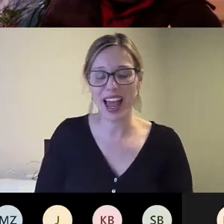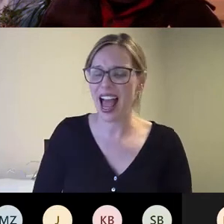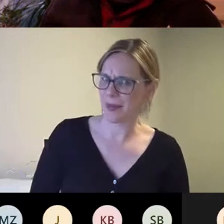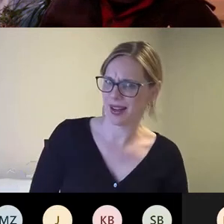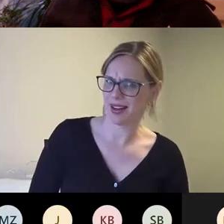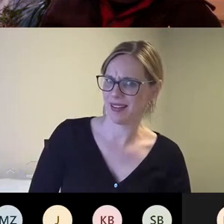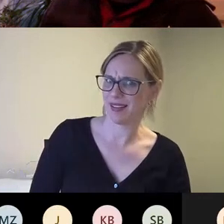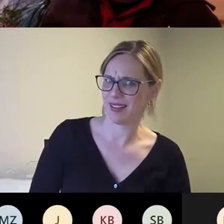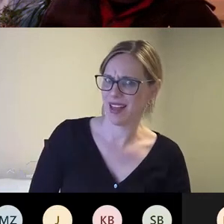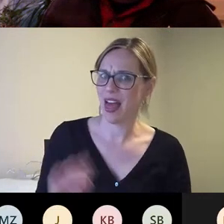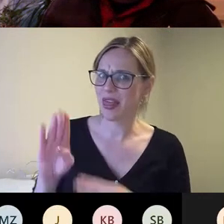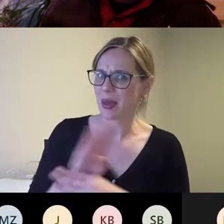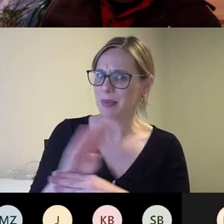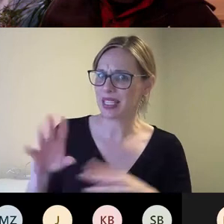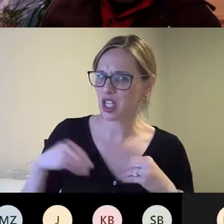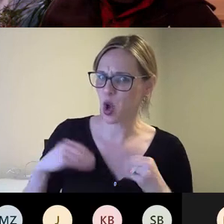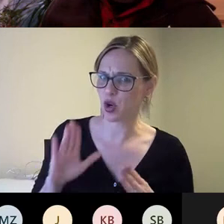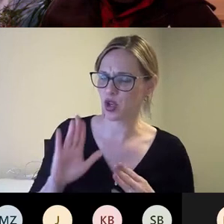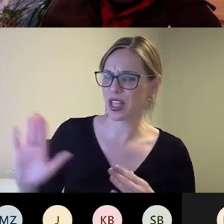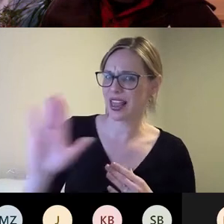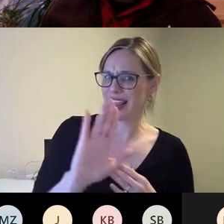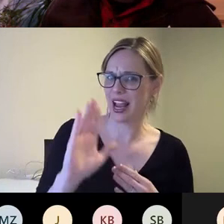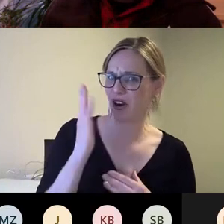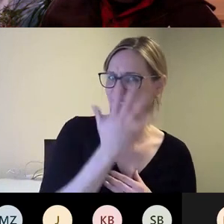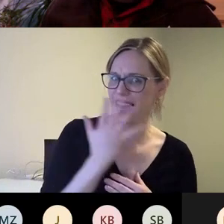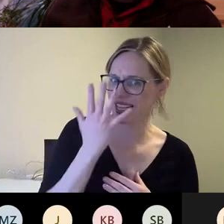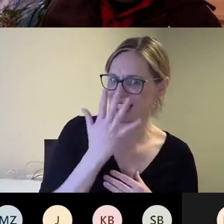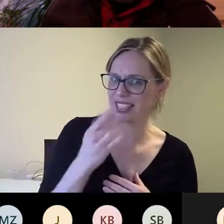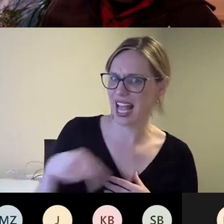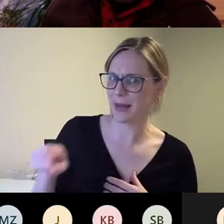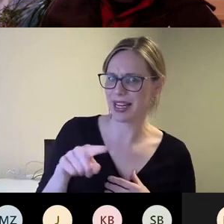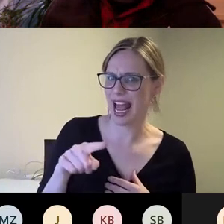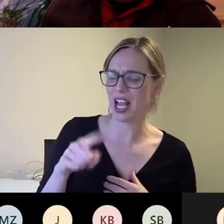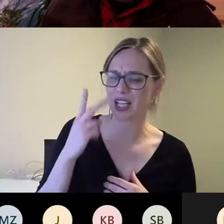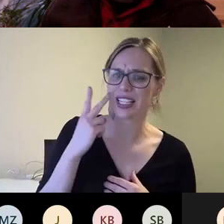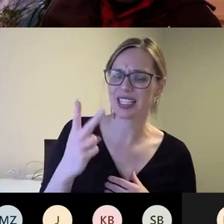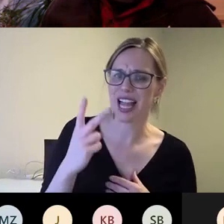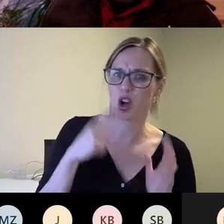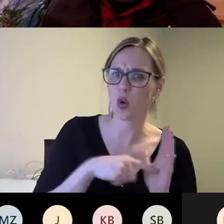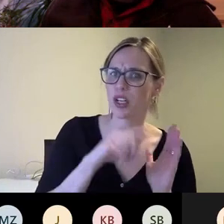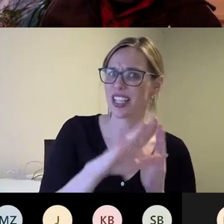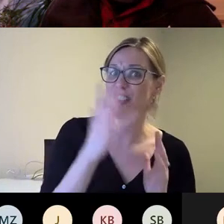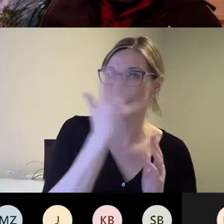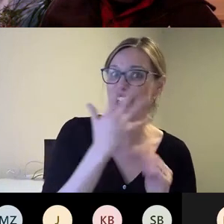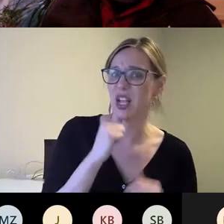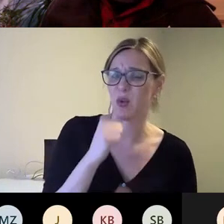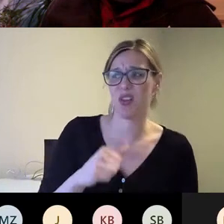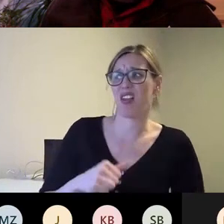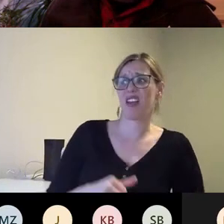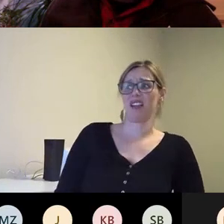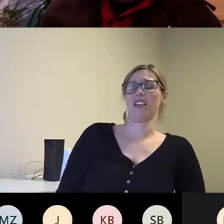reactions on the business owners' faces. That wasn't, they weren't into it. And I think